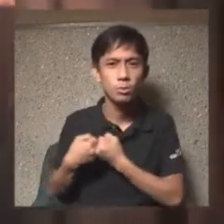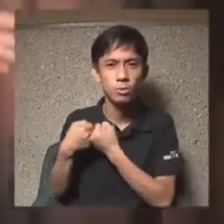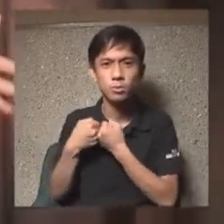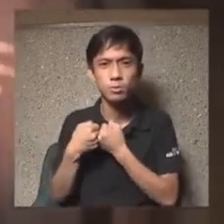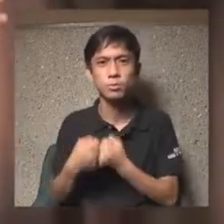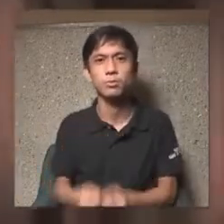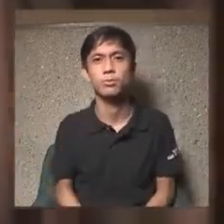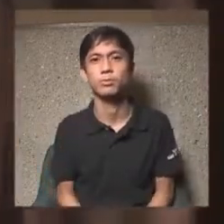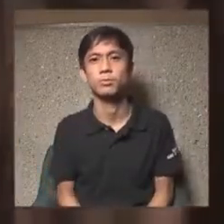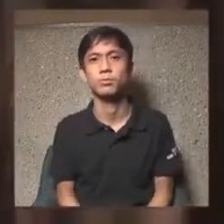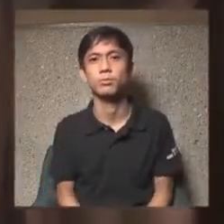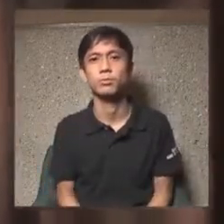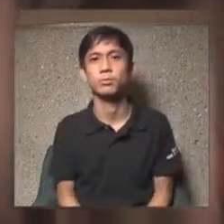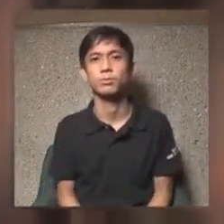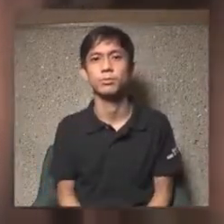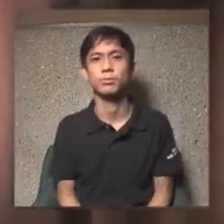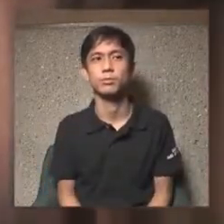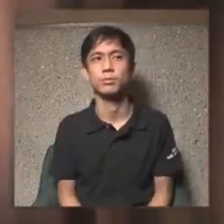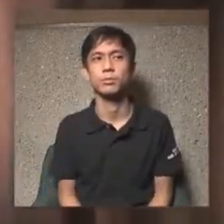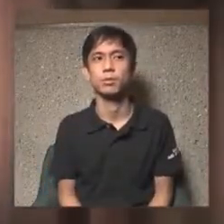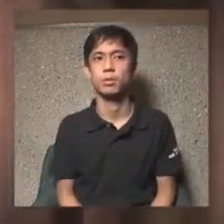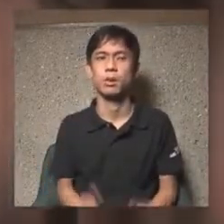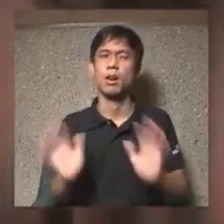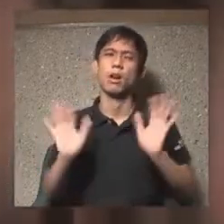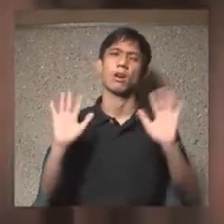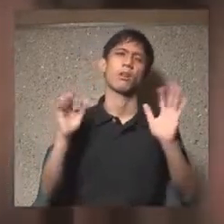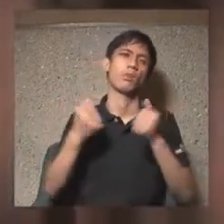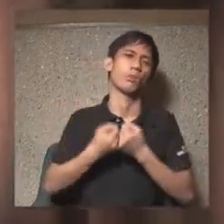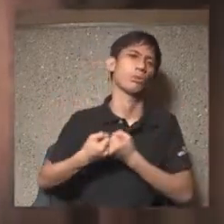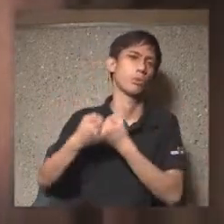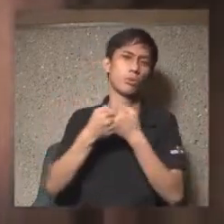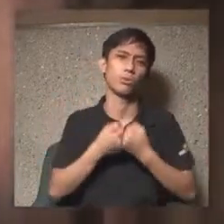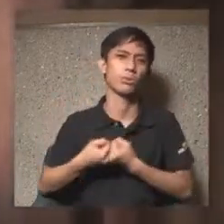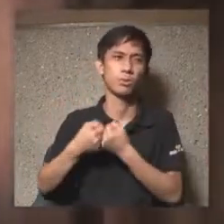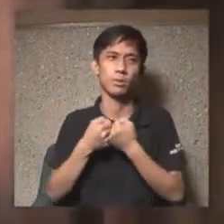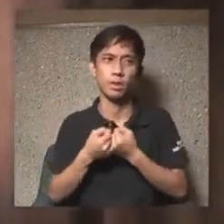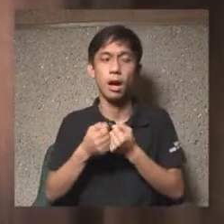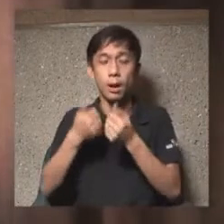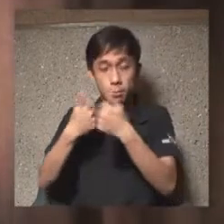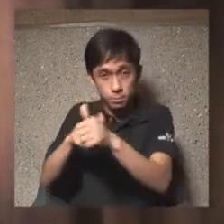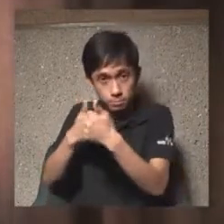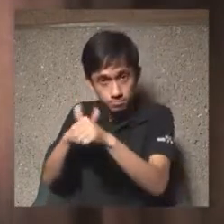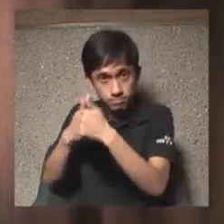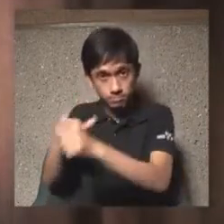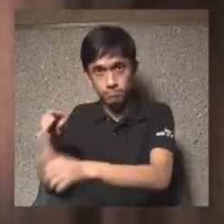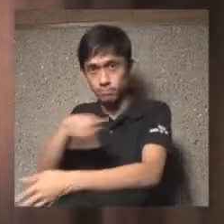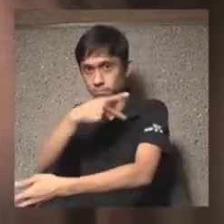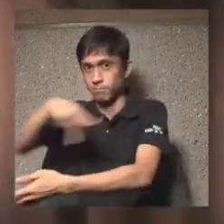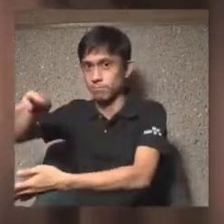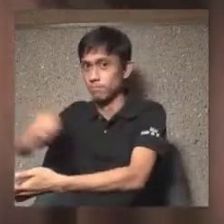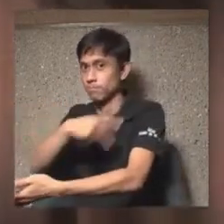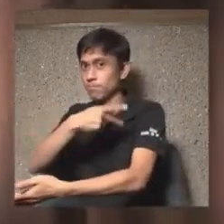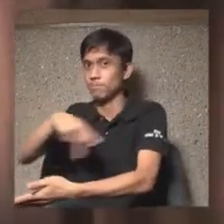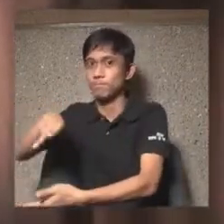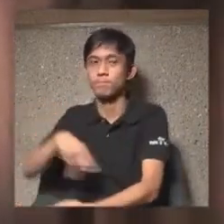Didoy, huwag mo nang labanan. Sundan mo na lang. In English, Andy,